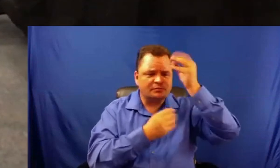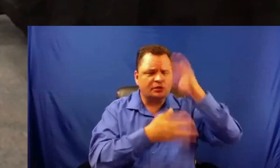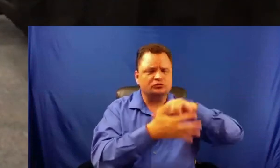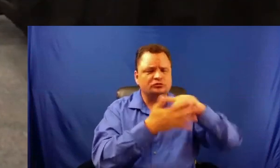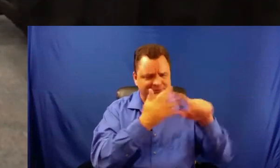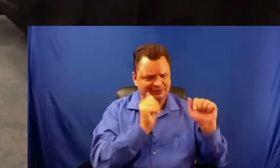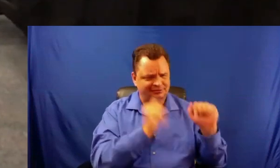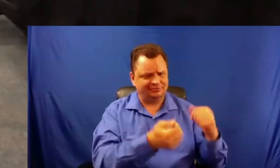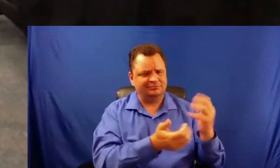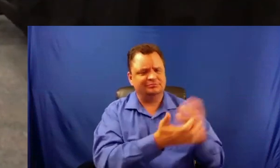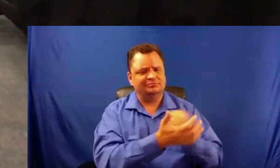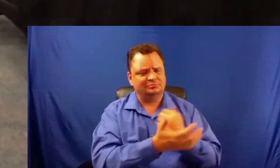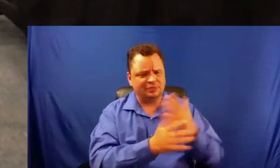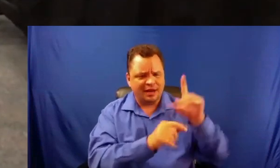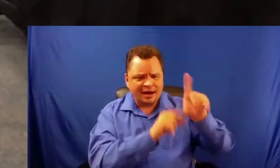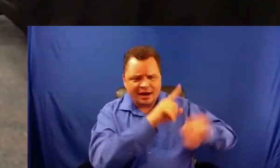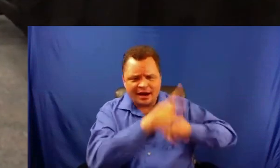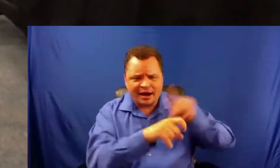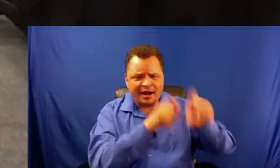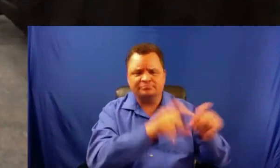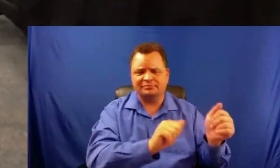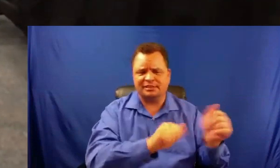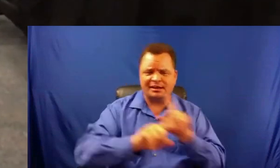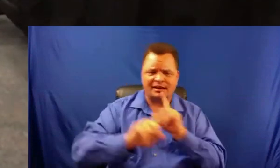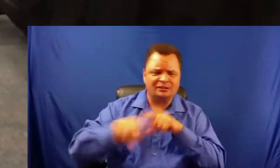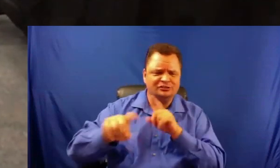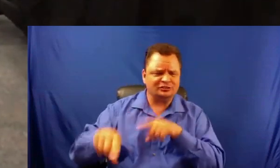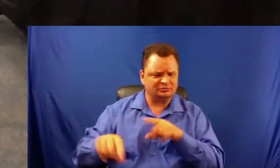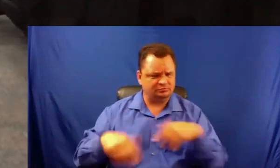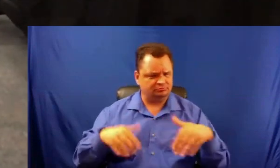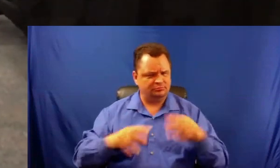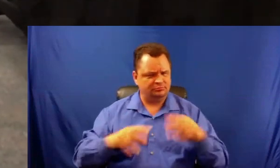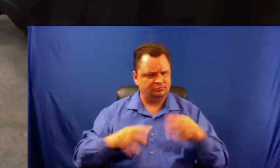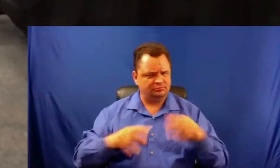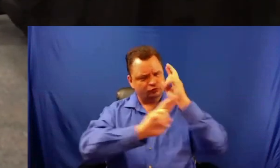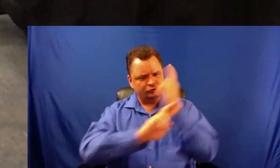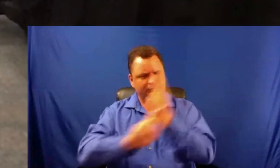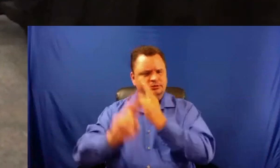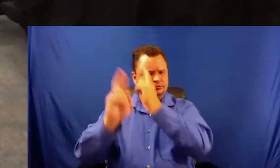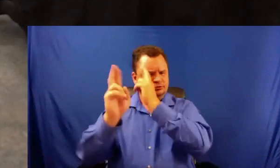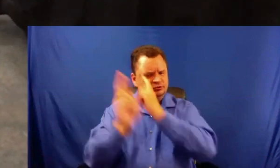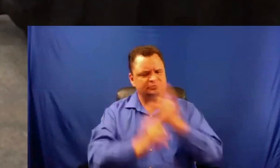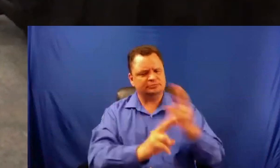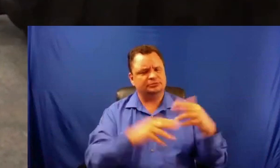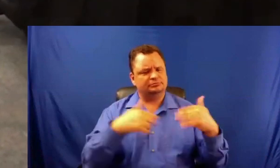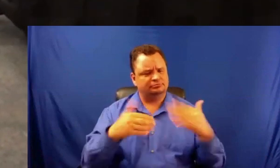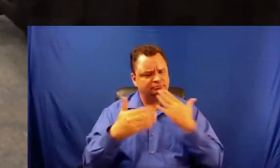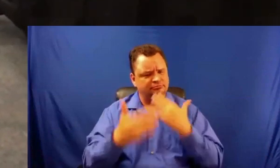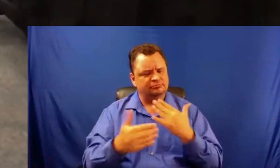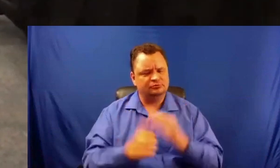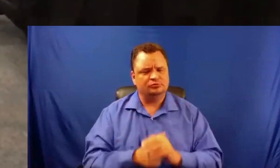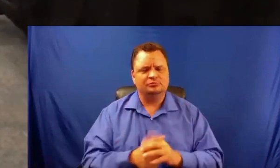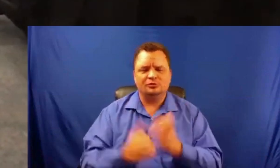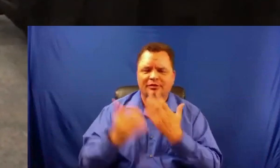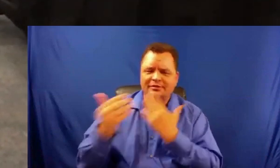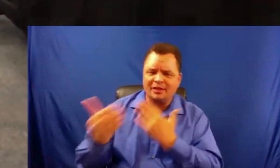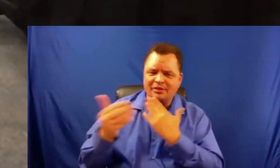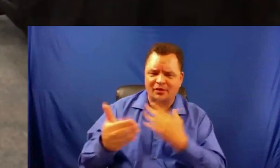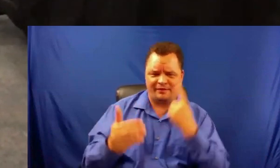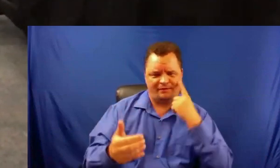good questions, and they respect you and listen to you. I know that. So anyway, thank you for those two things that you've been able